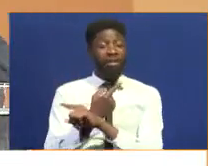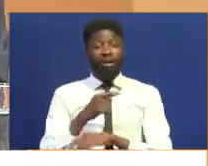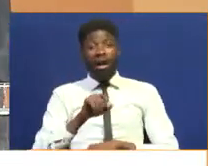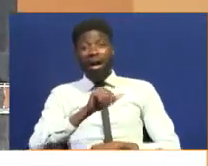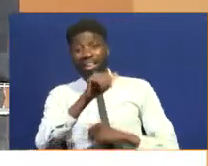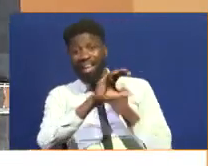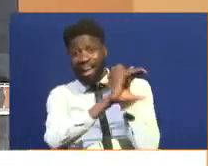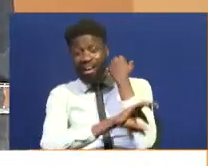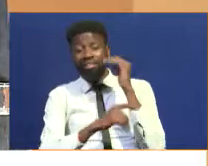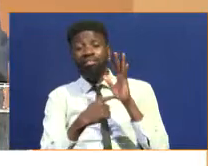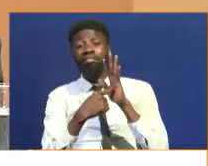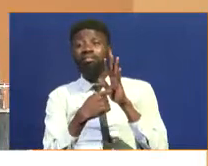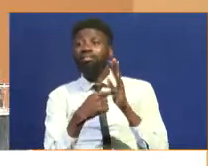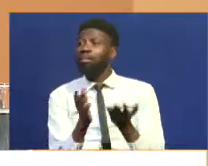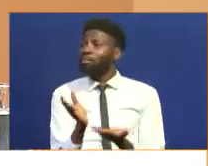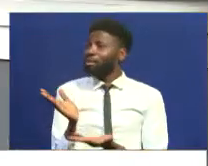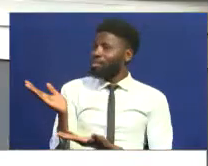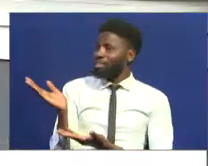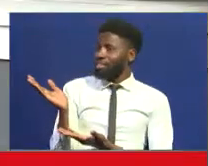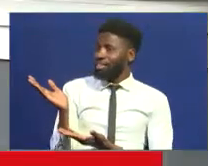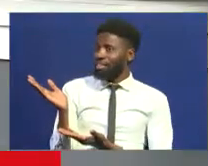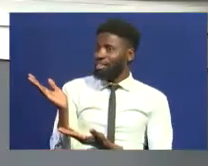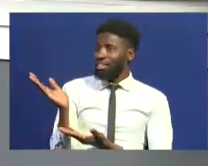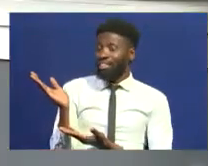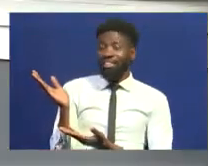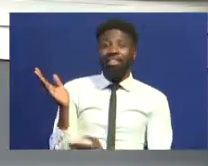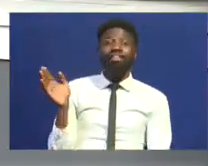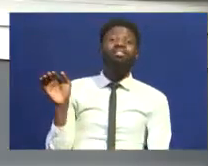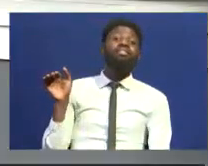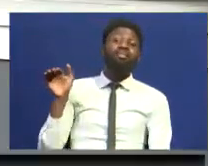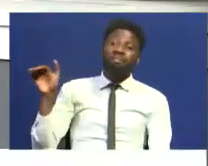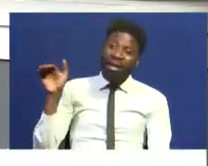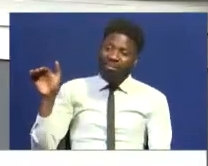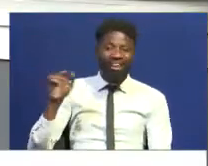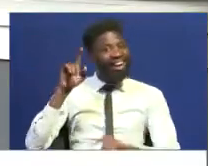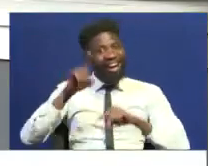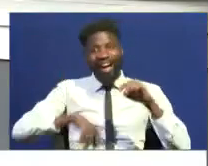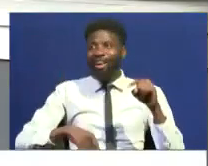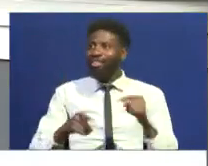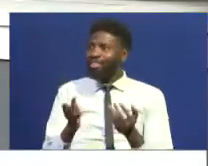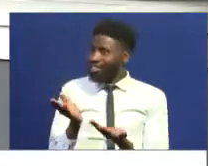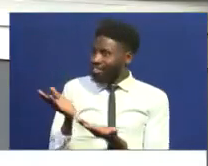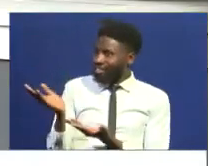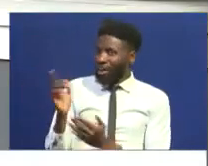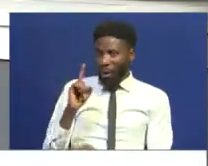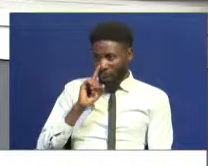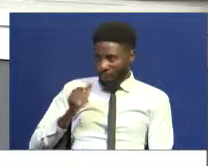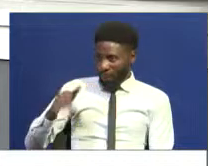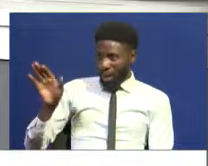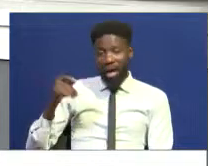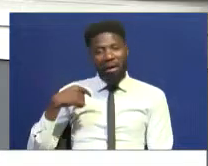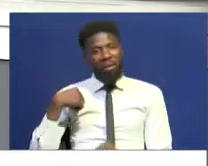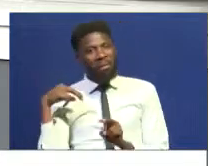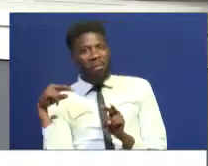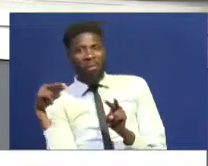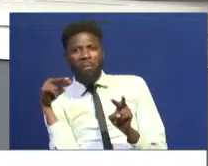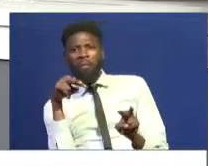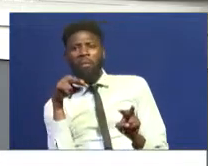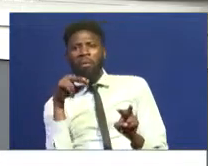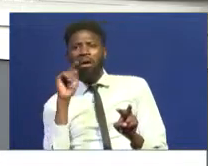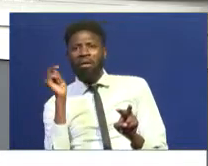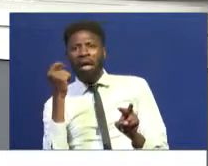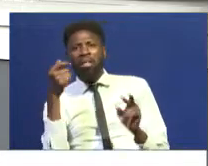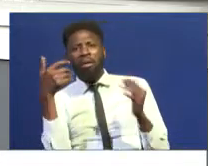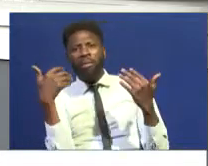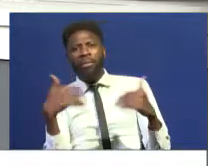in Zimbabwe, where she comes from. In fact, she watches it and she enjoys the, mm-hmm. the democratic